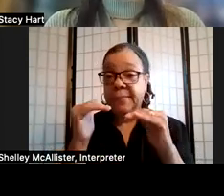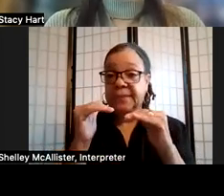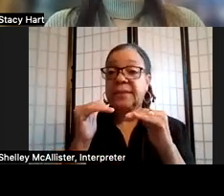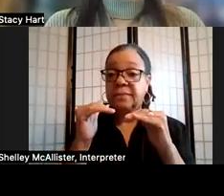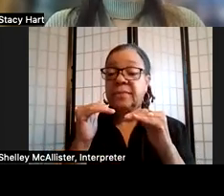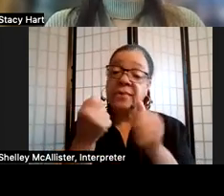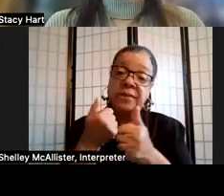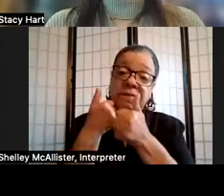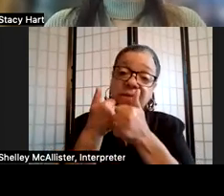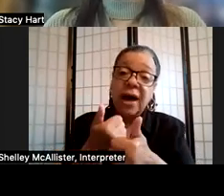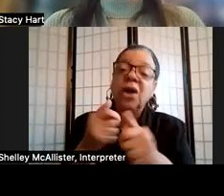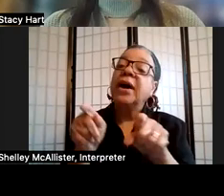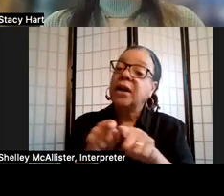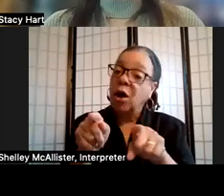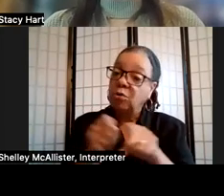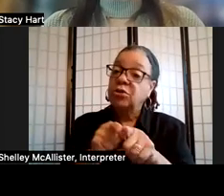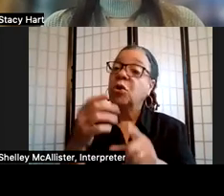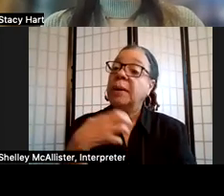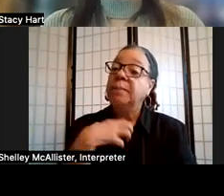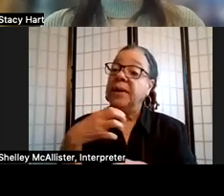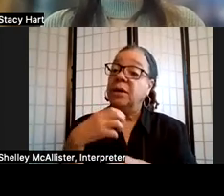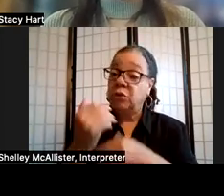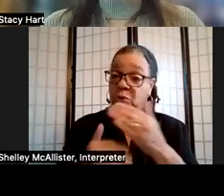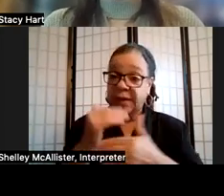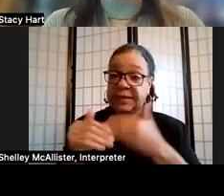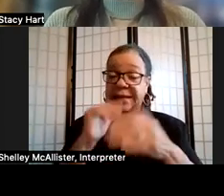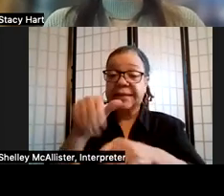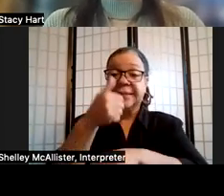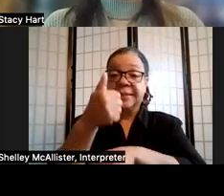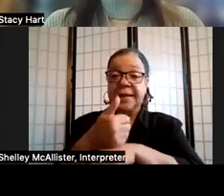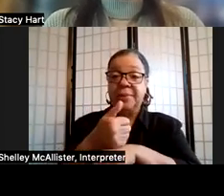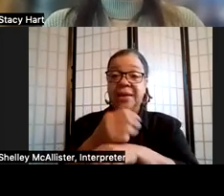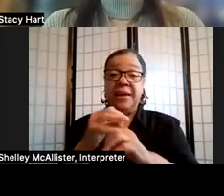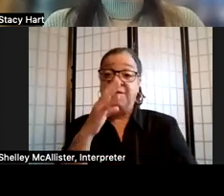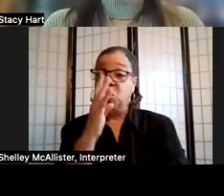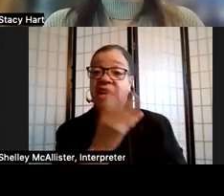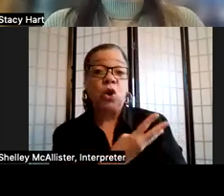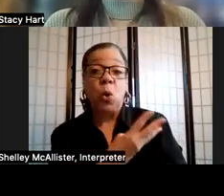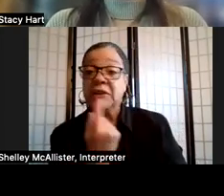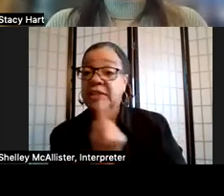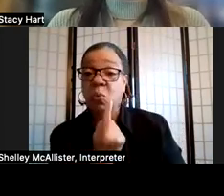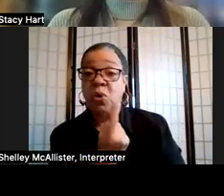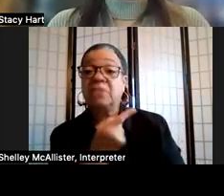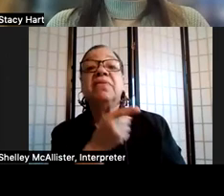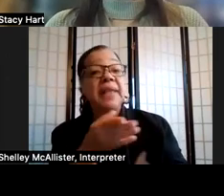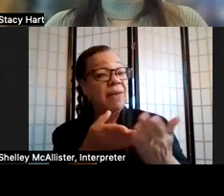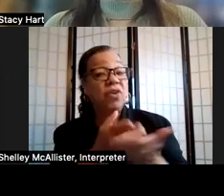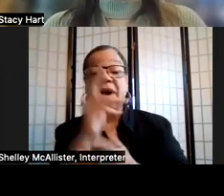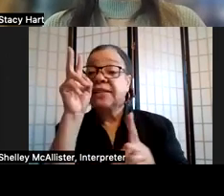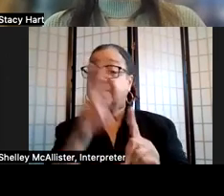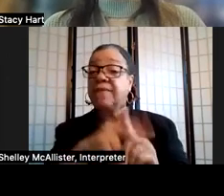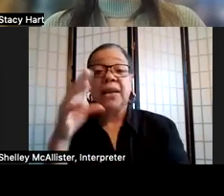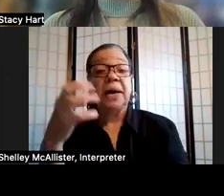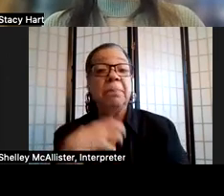an appeals process. If you ignore someone, then they have the right to file a complaint.